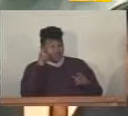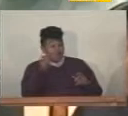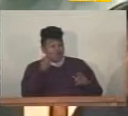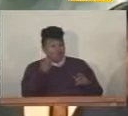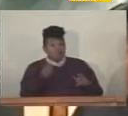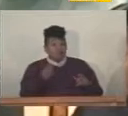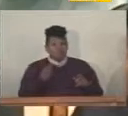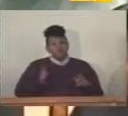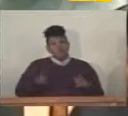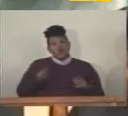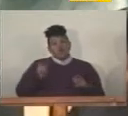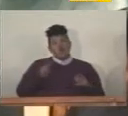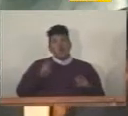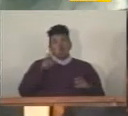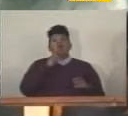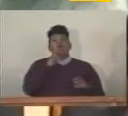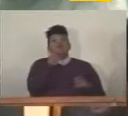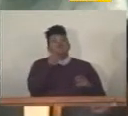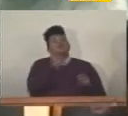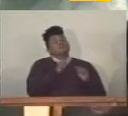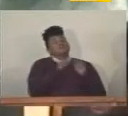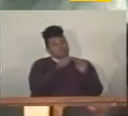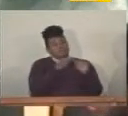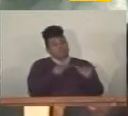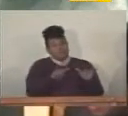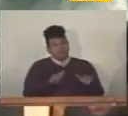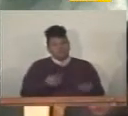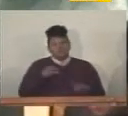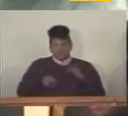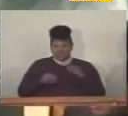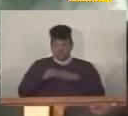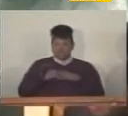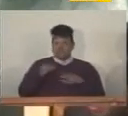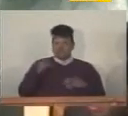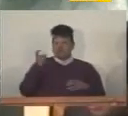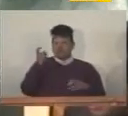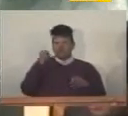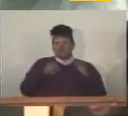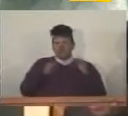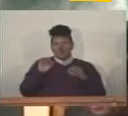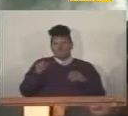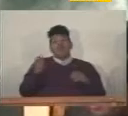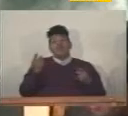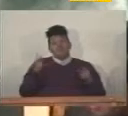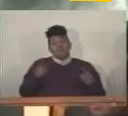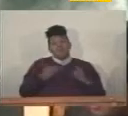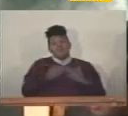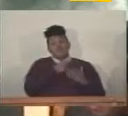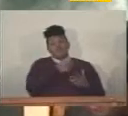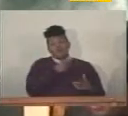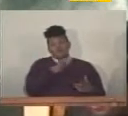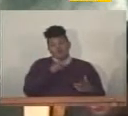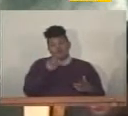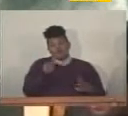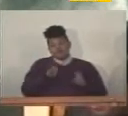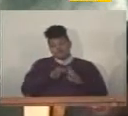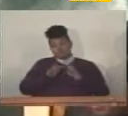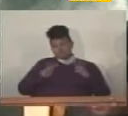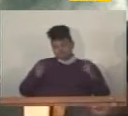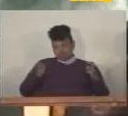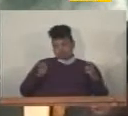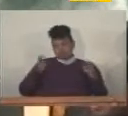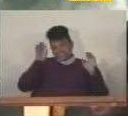18, 2017, the Attorney General had requested that this clause be amended to make non-capital gun